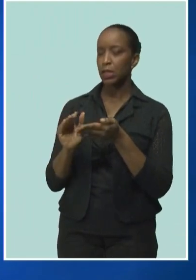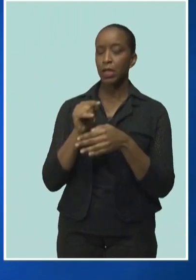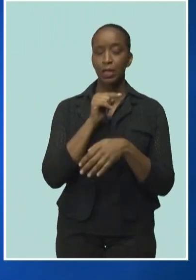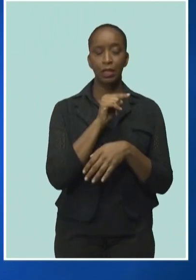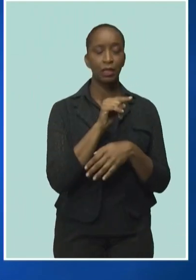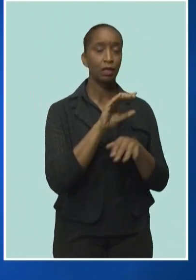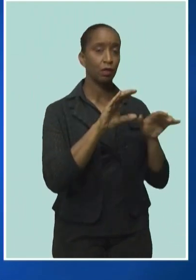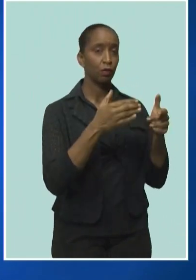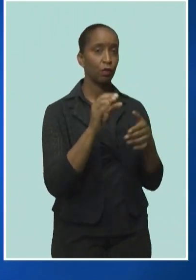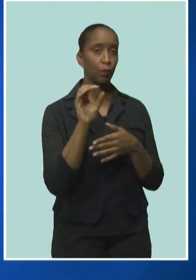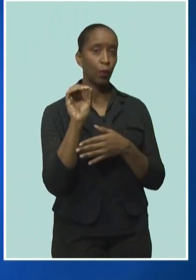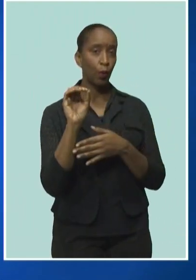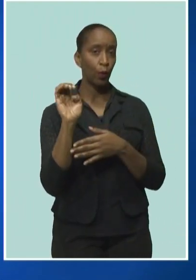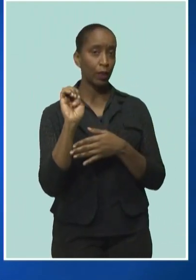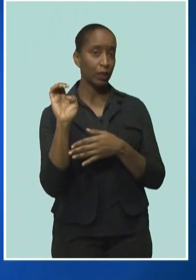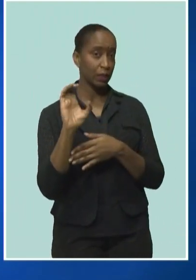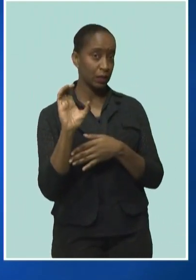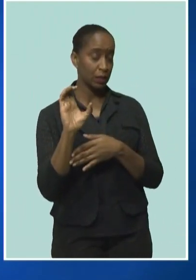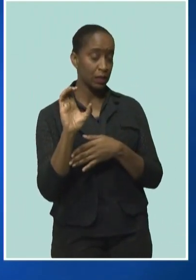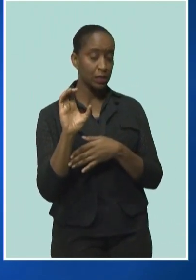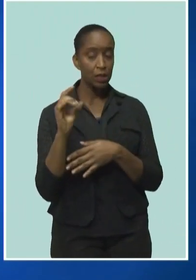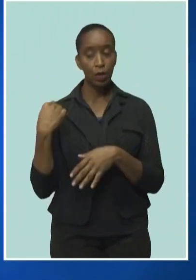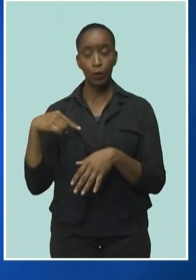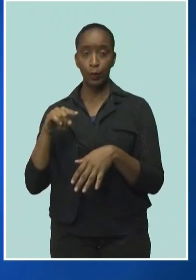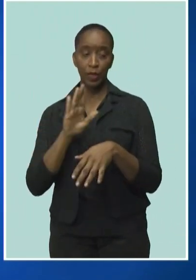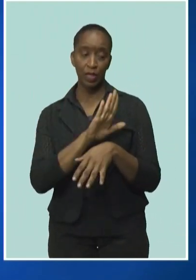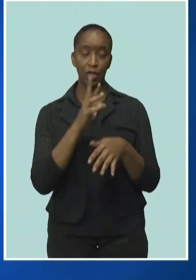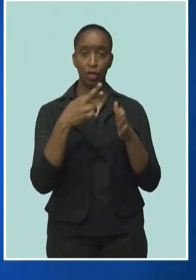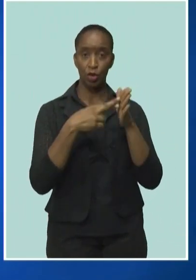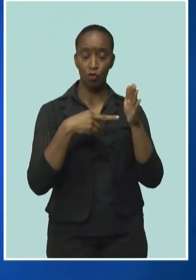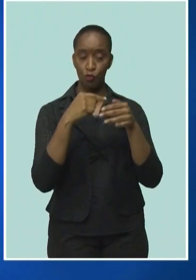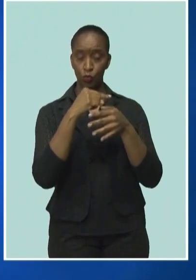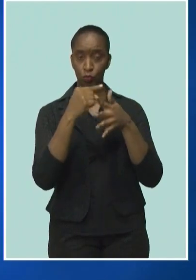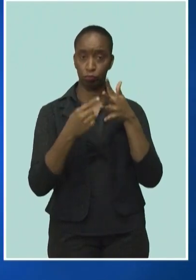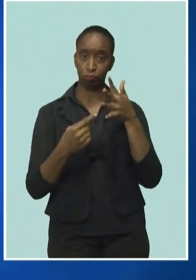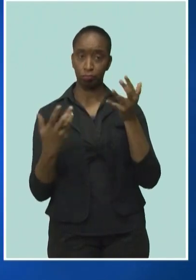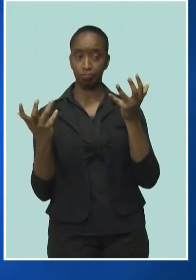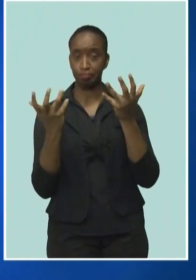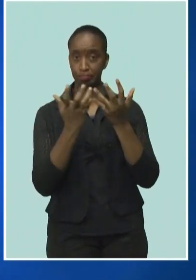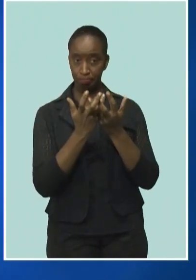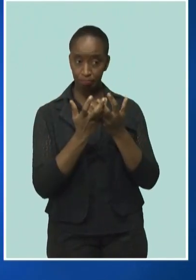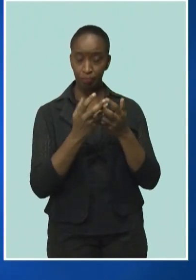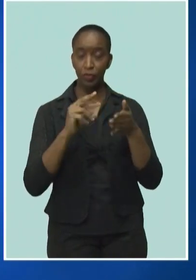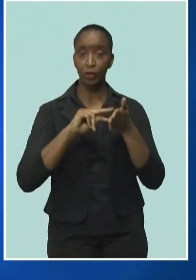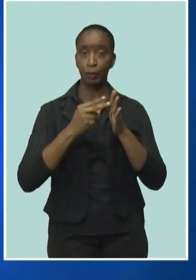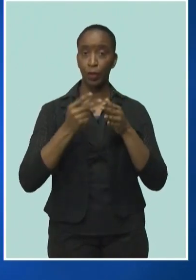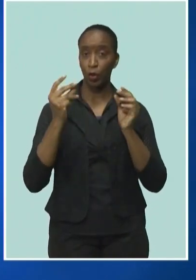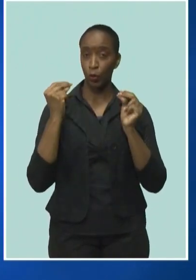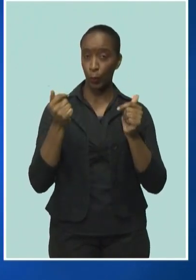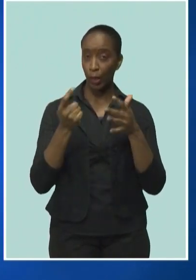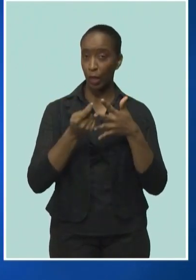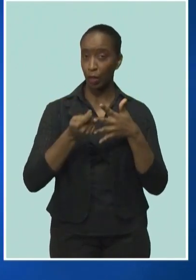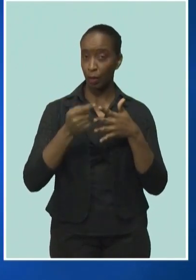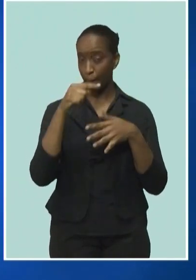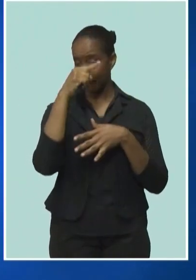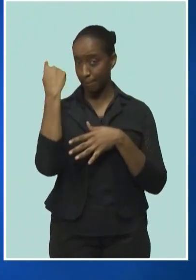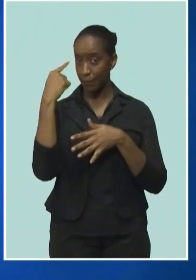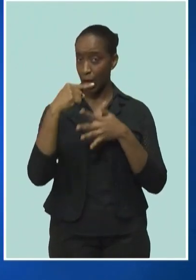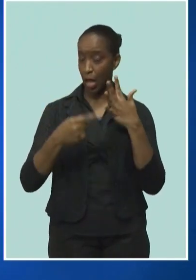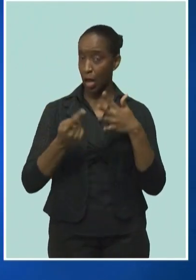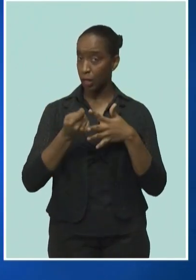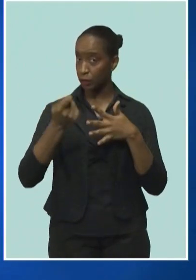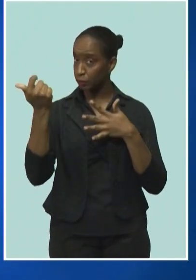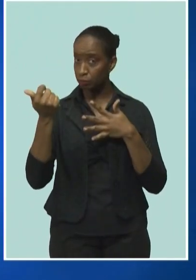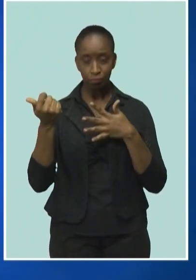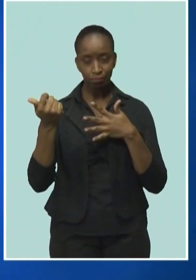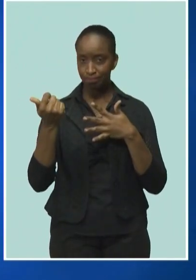have, whether they will automatically get us off the blacklist, I don't think so. But I think sometimes you have to play the hand you are dealt